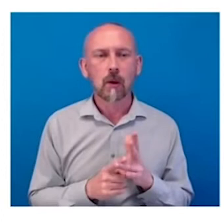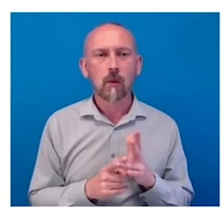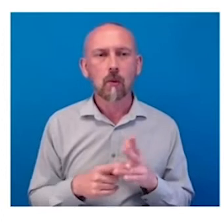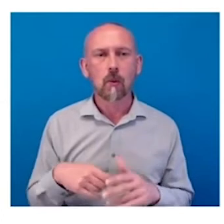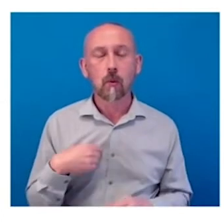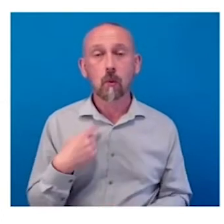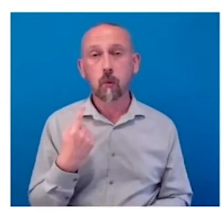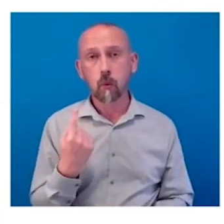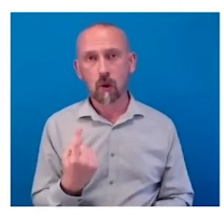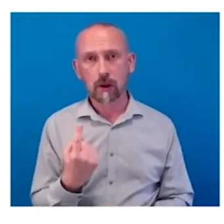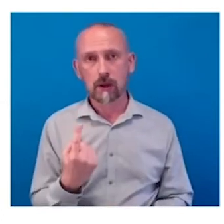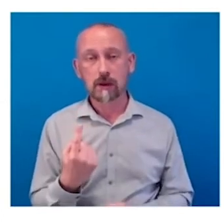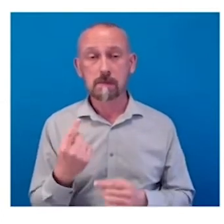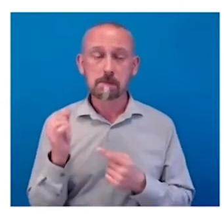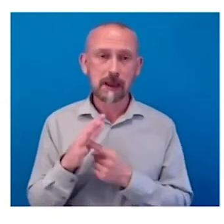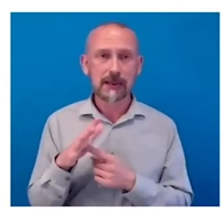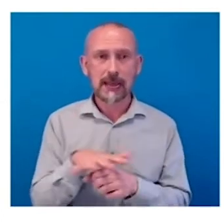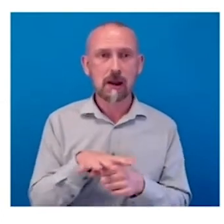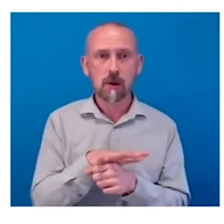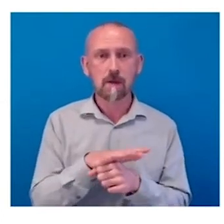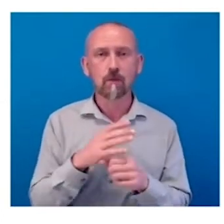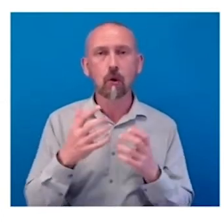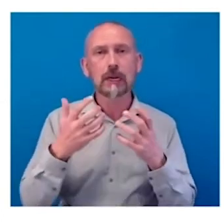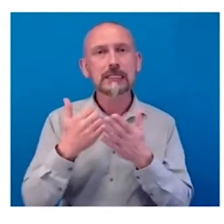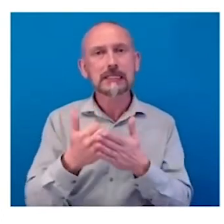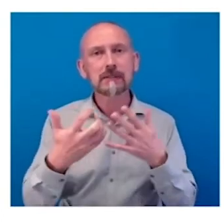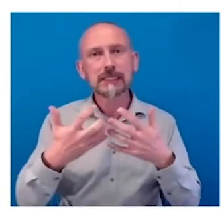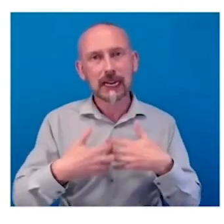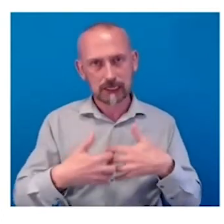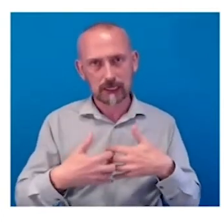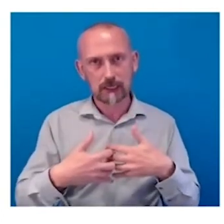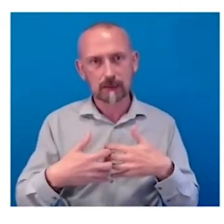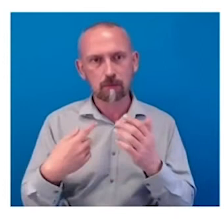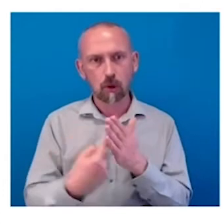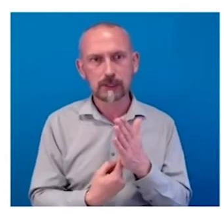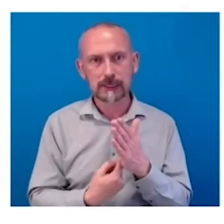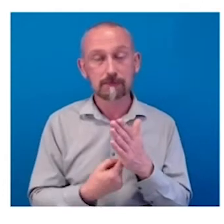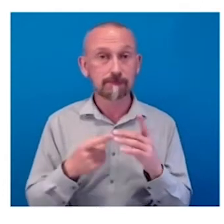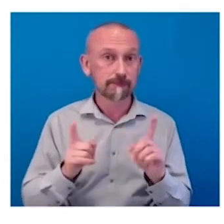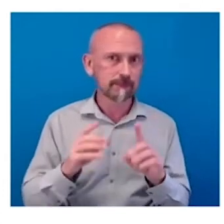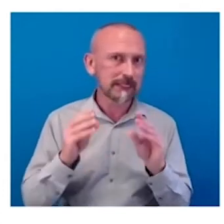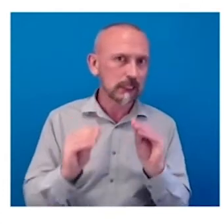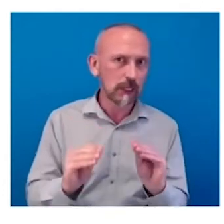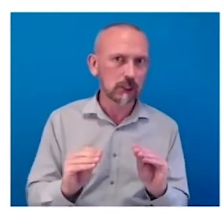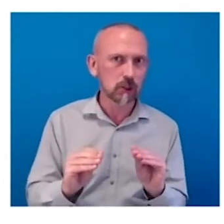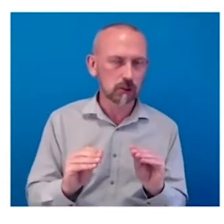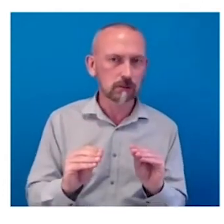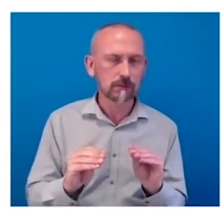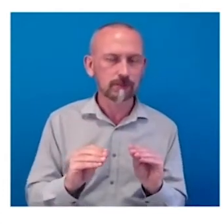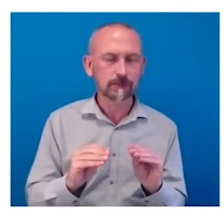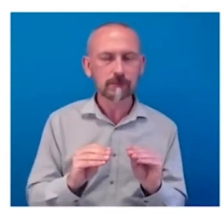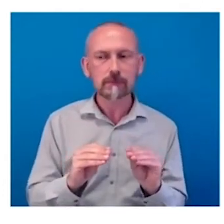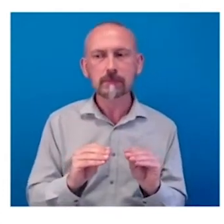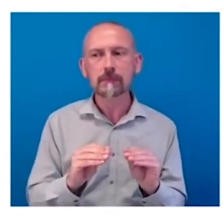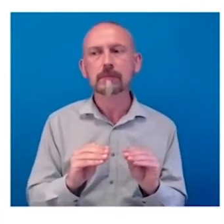we see assistive tech policy things happening is in education. We have a new